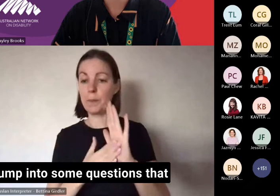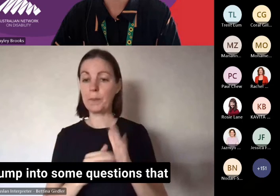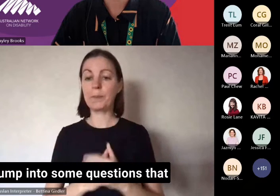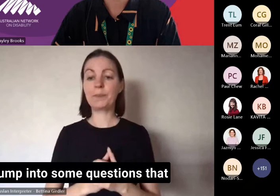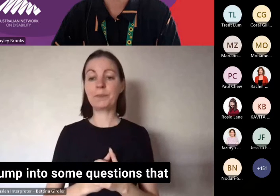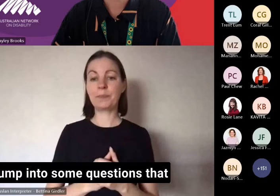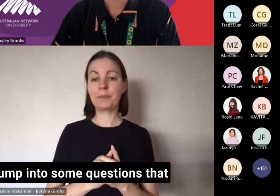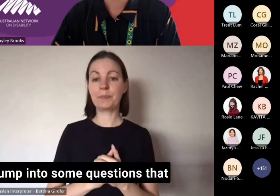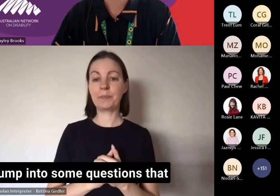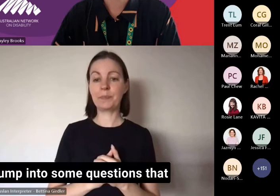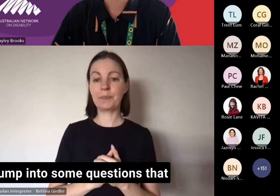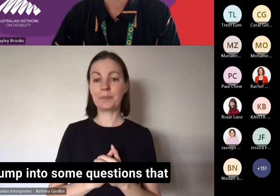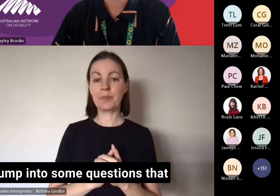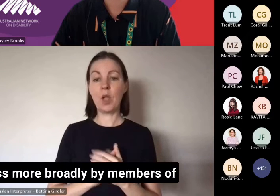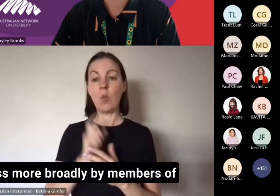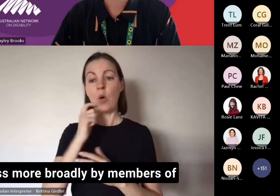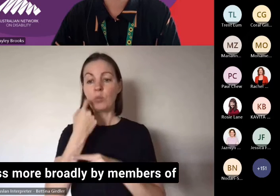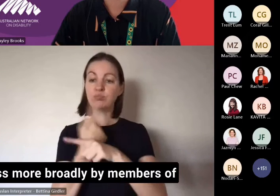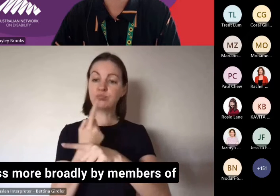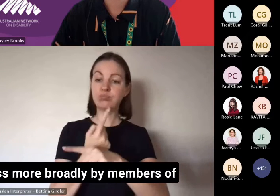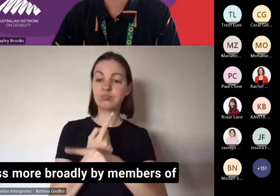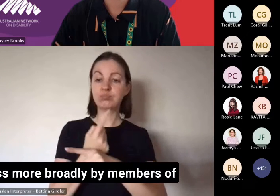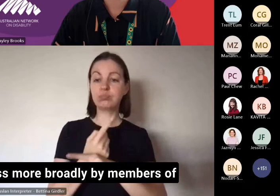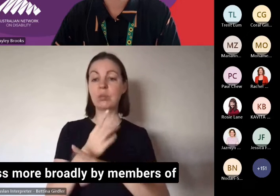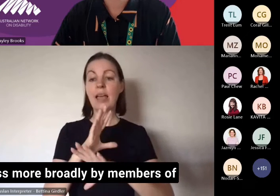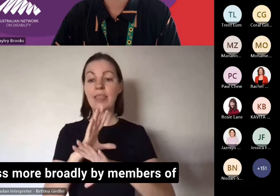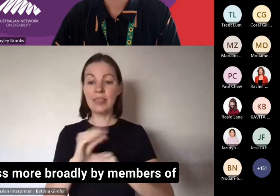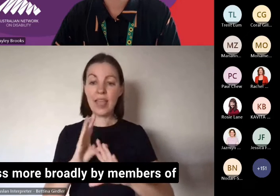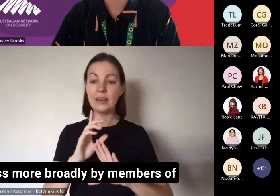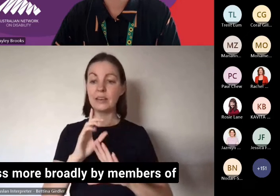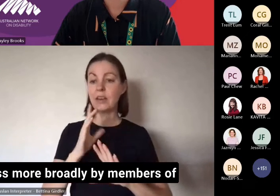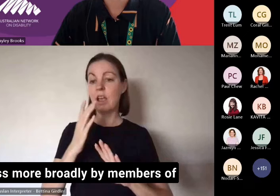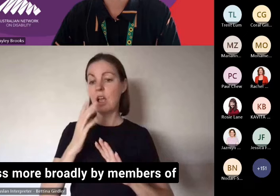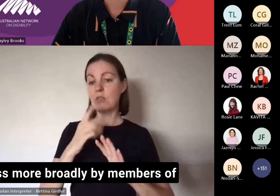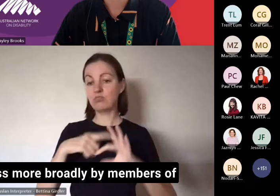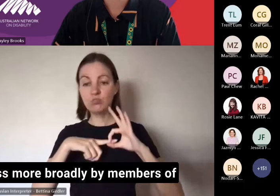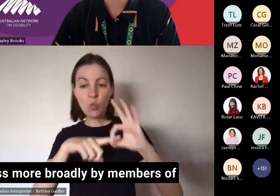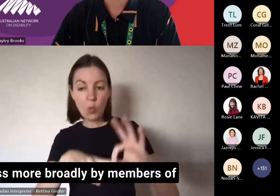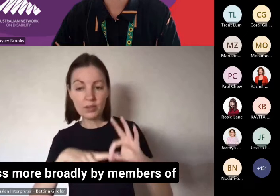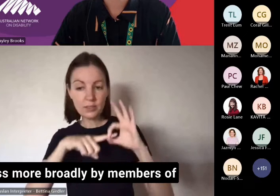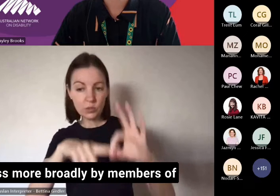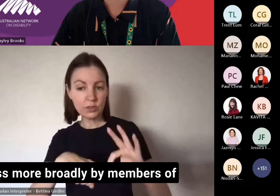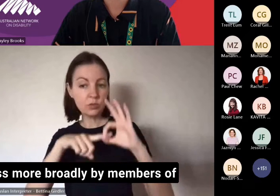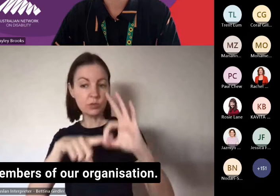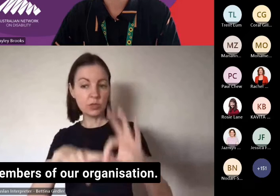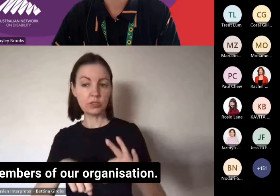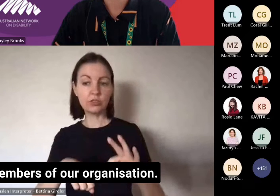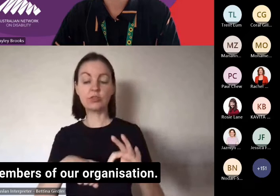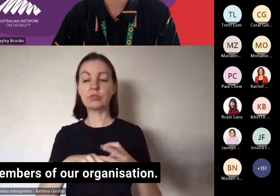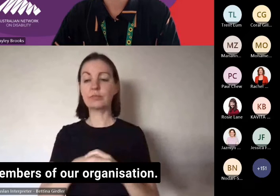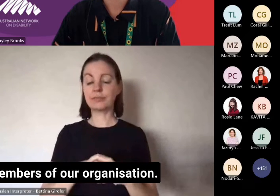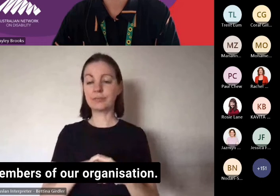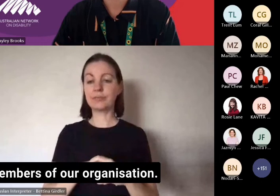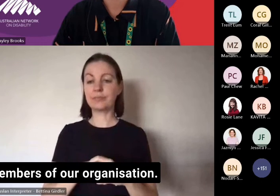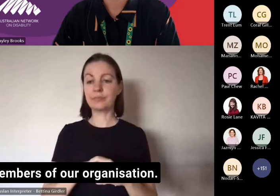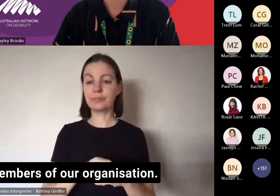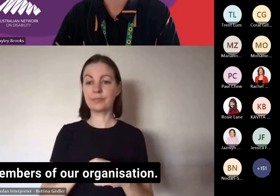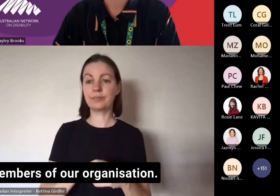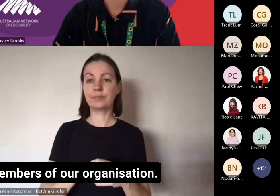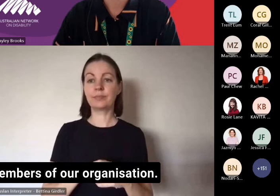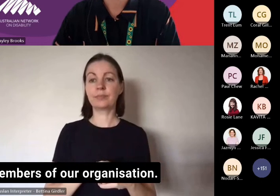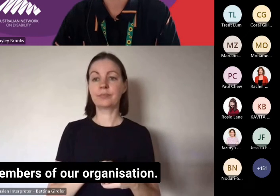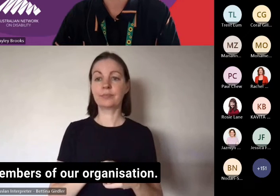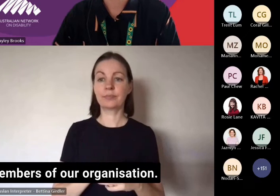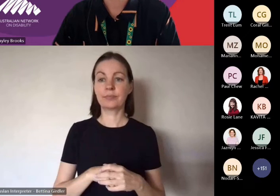some questions that we've had asked across more broadly by members of our team and by members